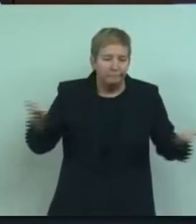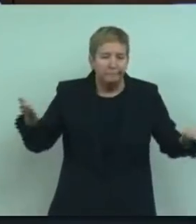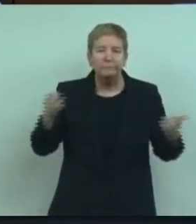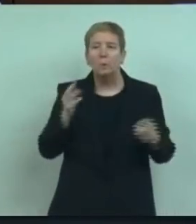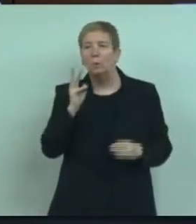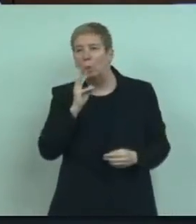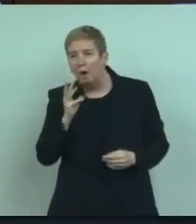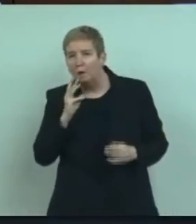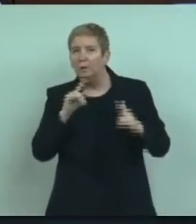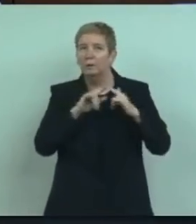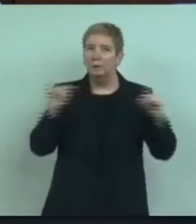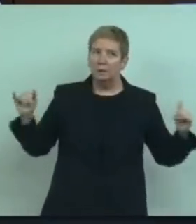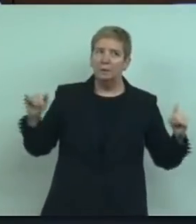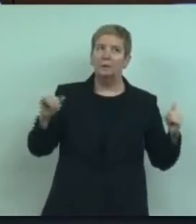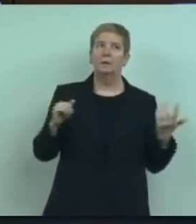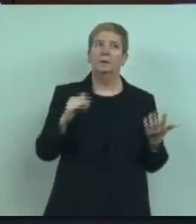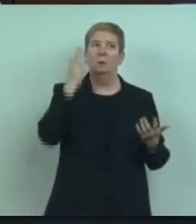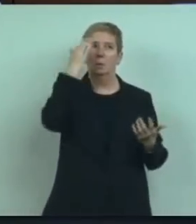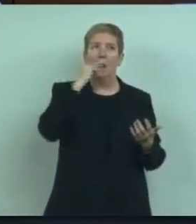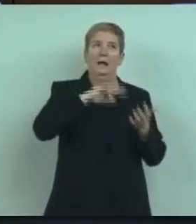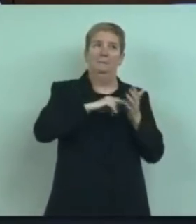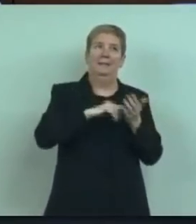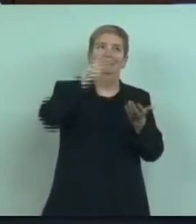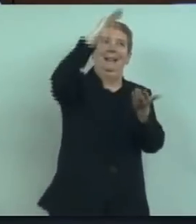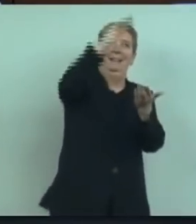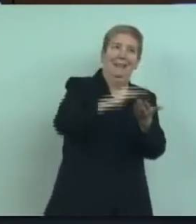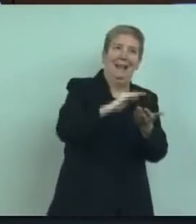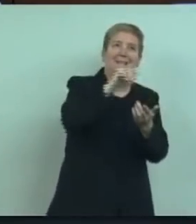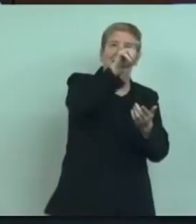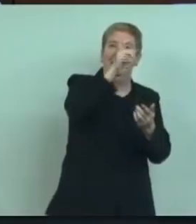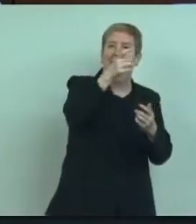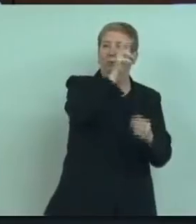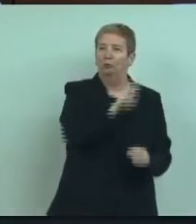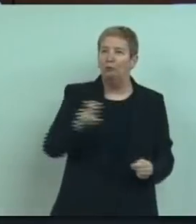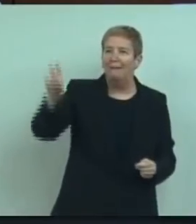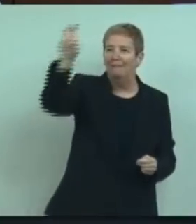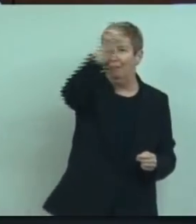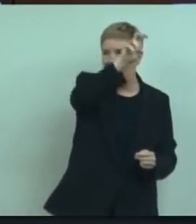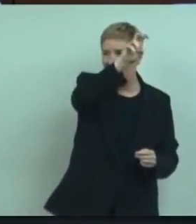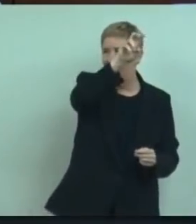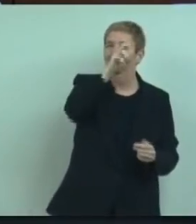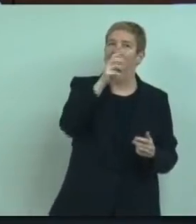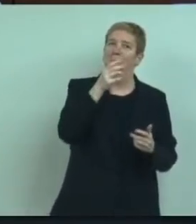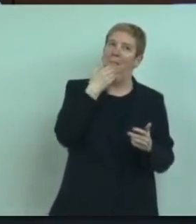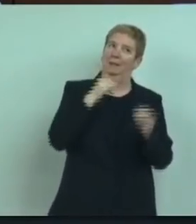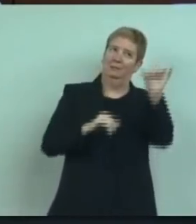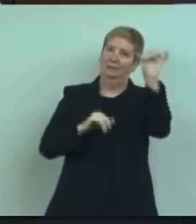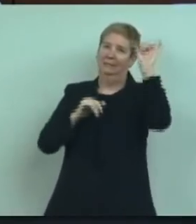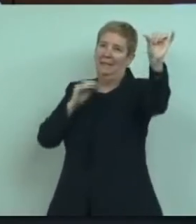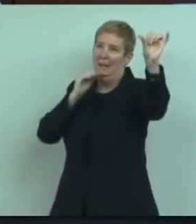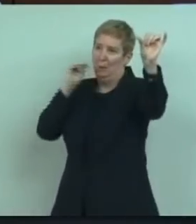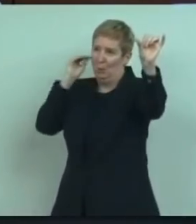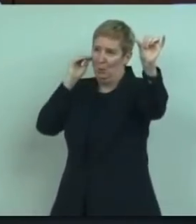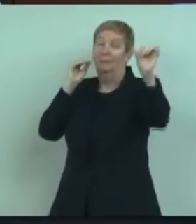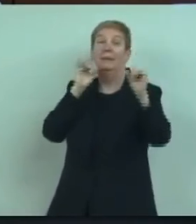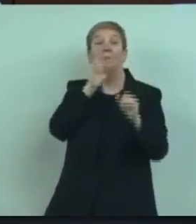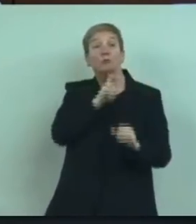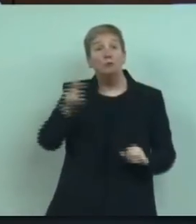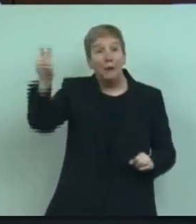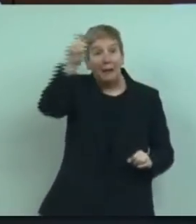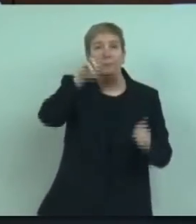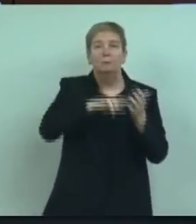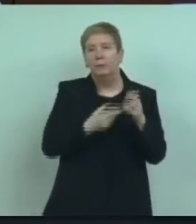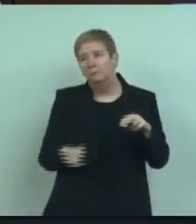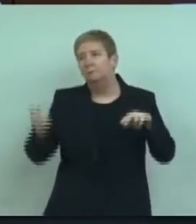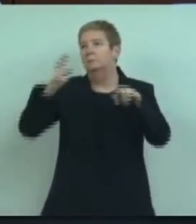that mitigates their need to travel outside of these remote areas, which also increases risk. So